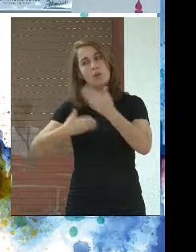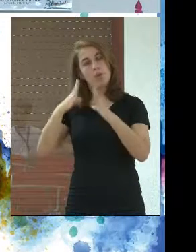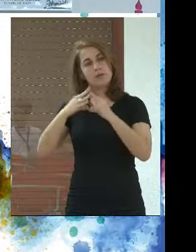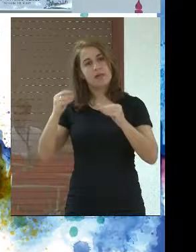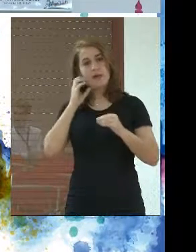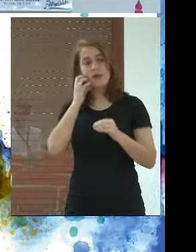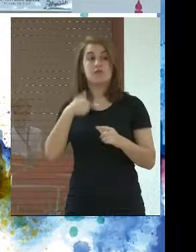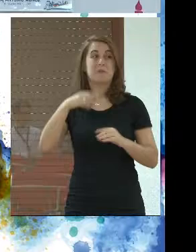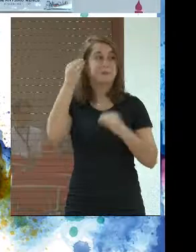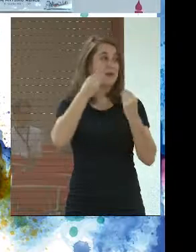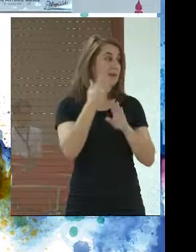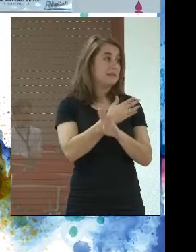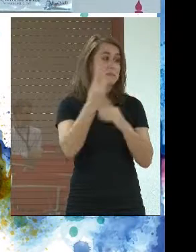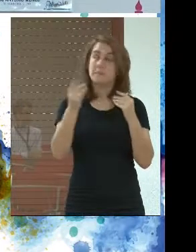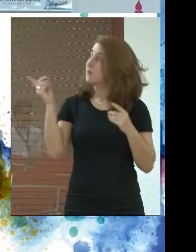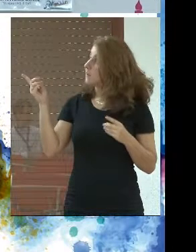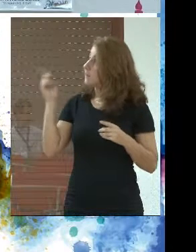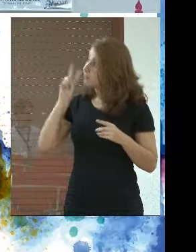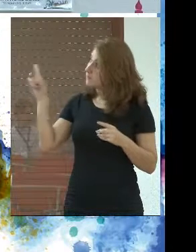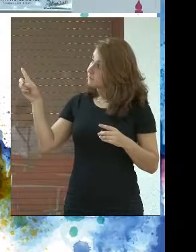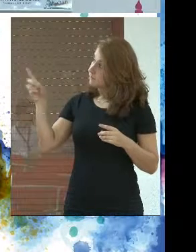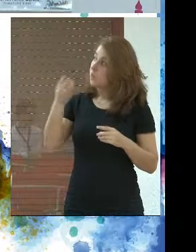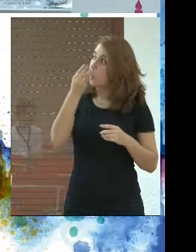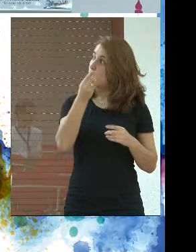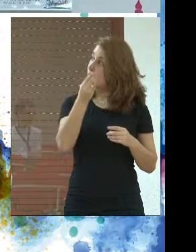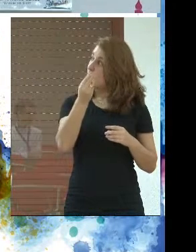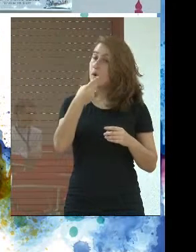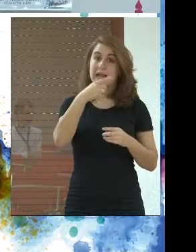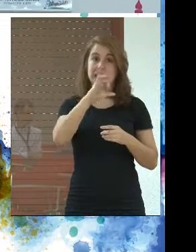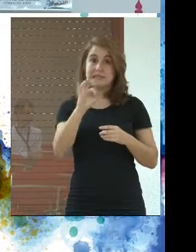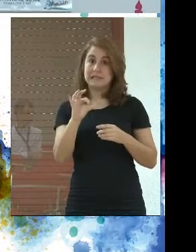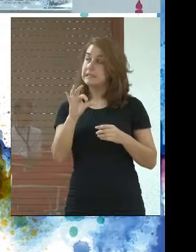with collaboration with the University of Jaén,